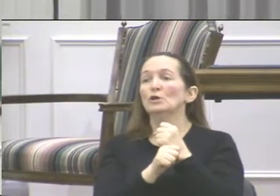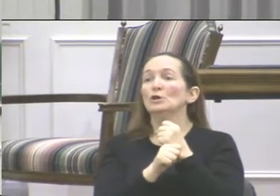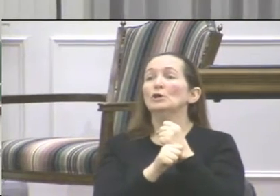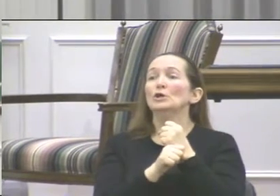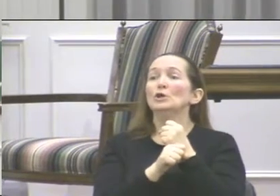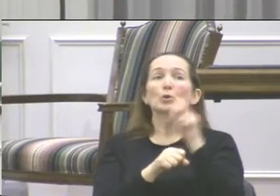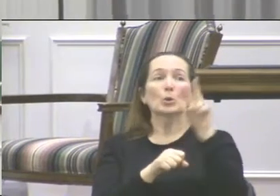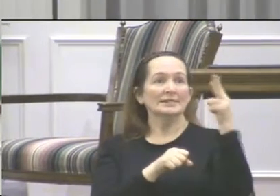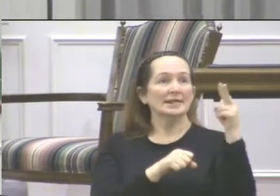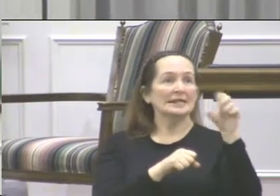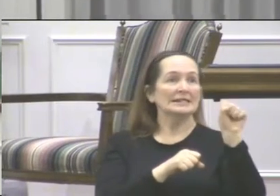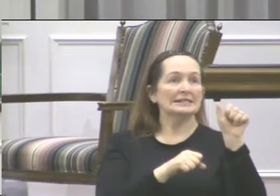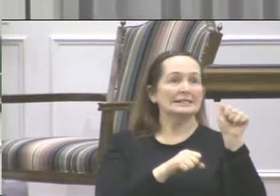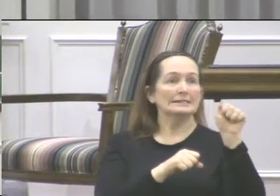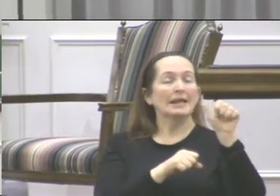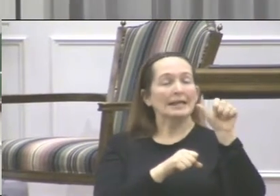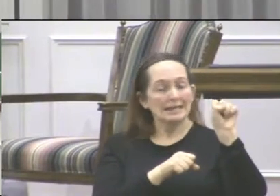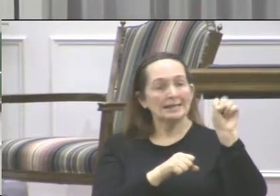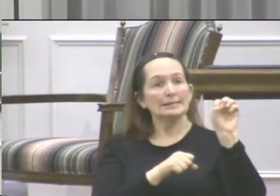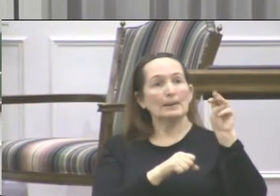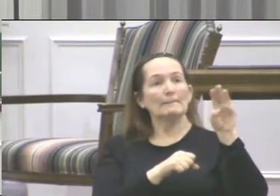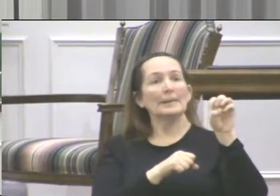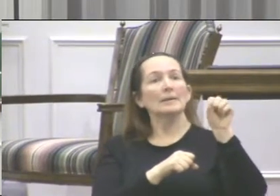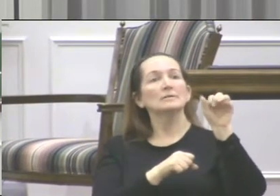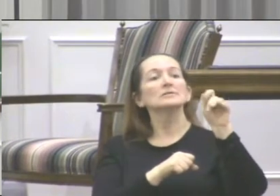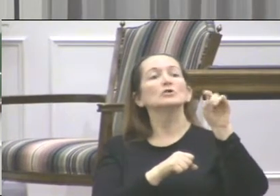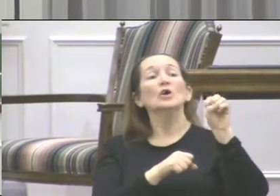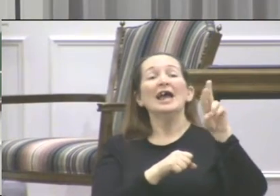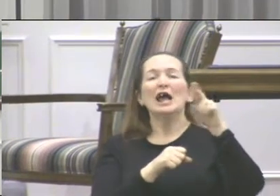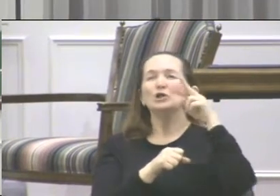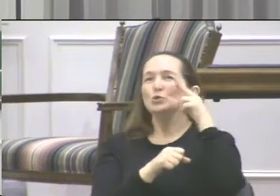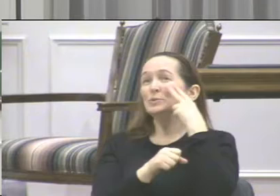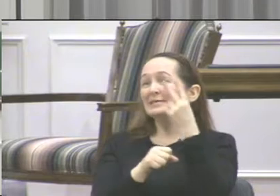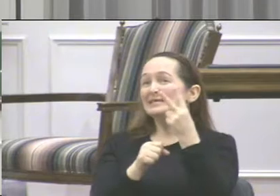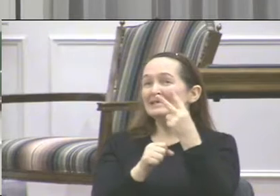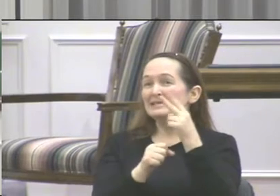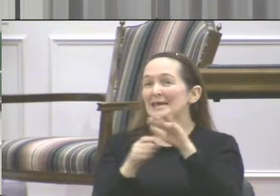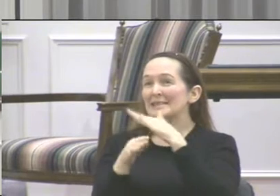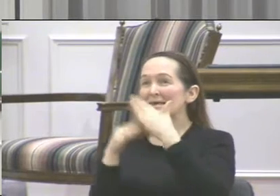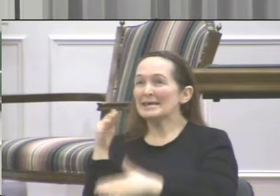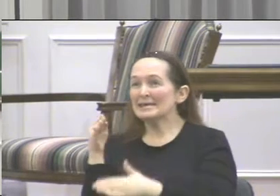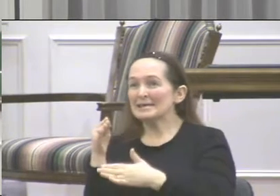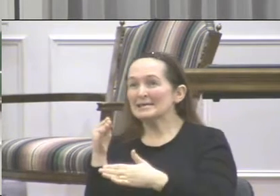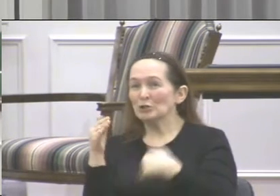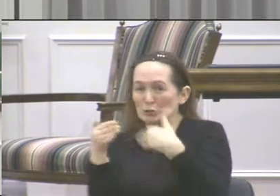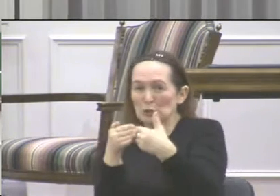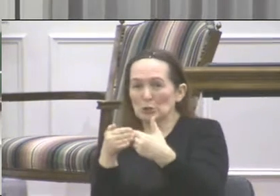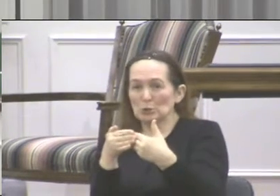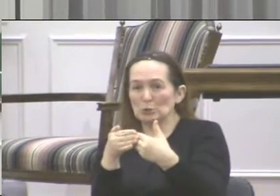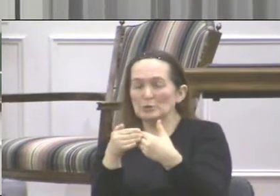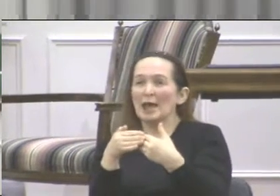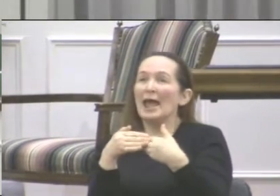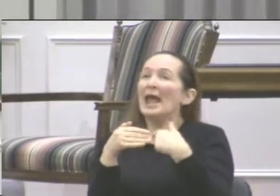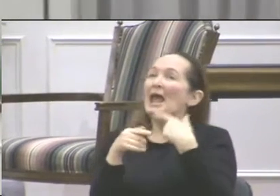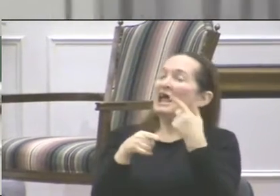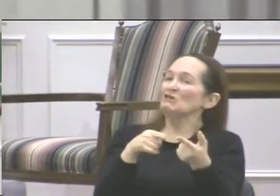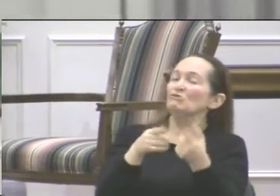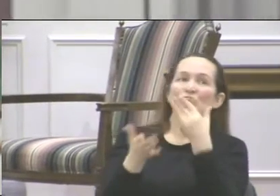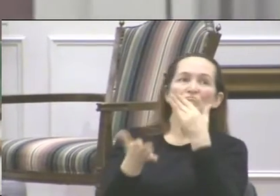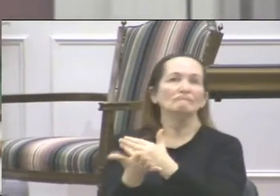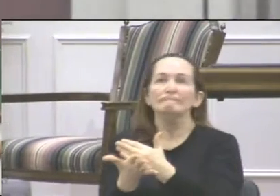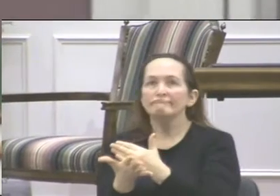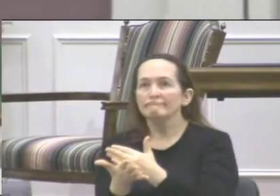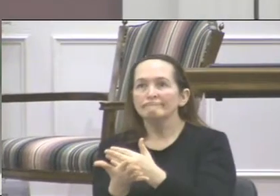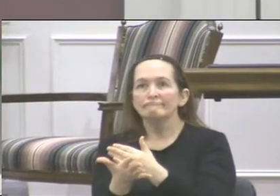you've entered the second semester and you see the end of the road and you just settle because you know you got it